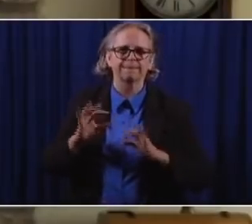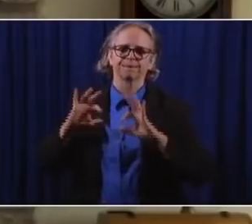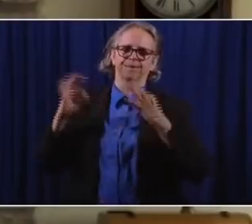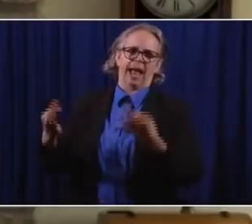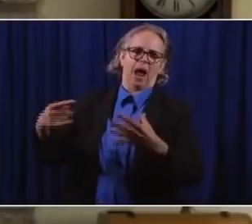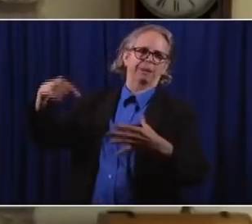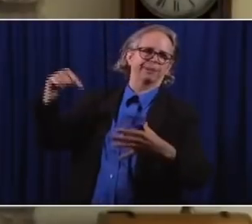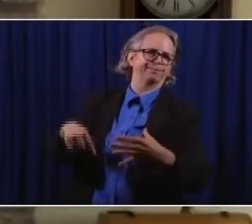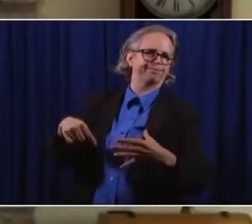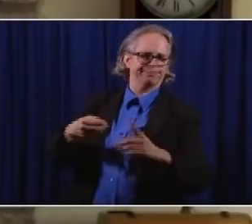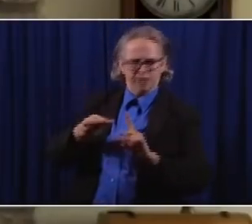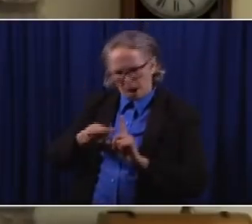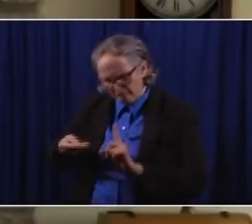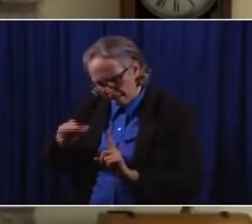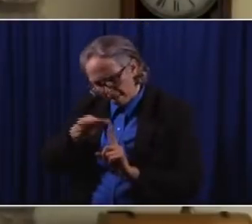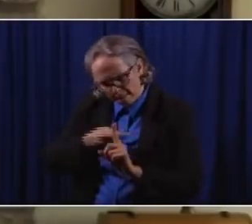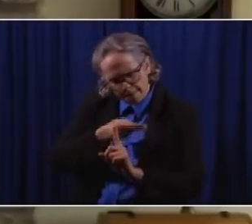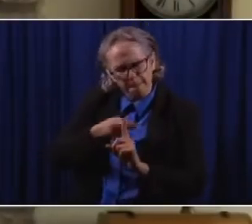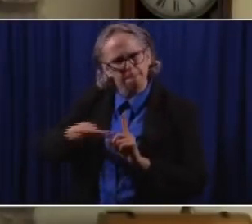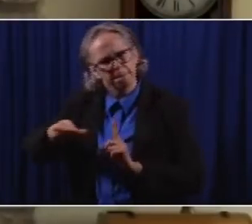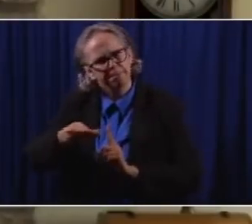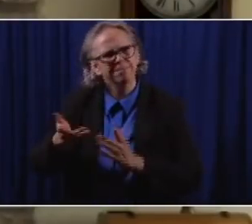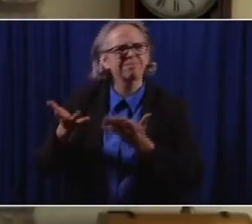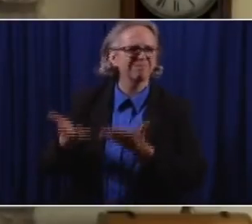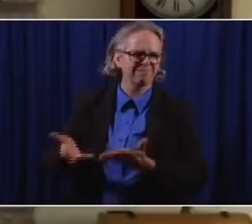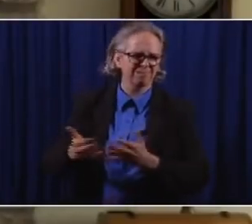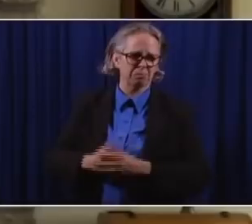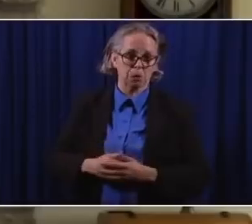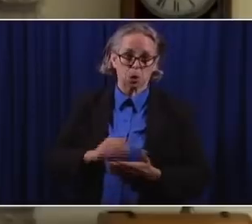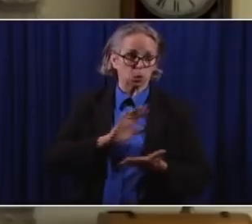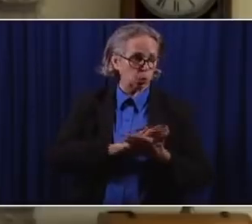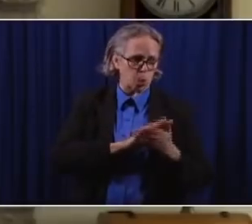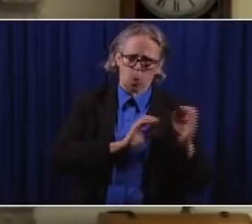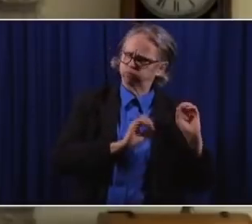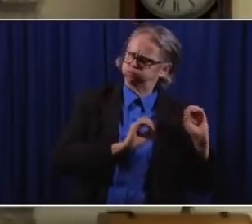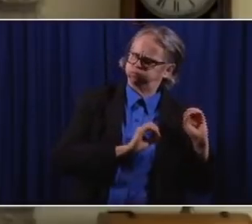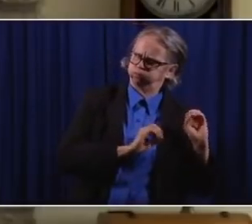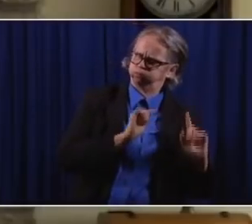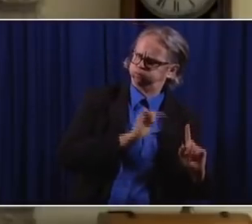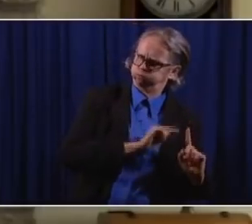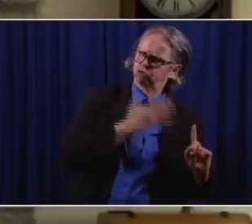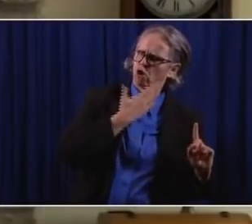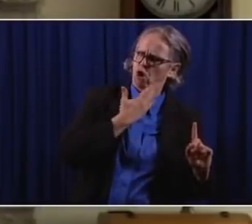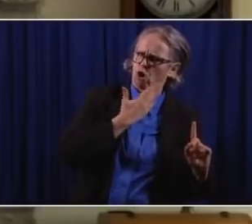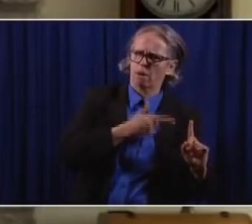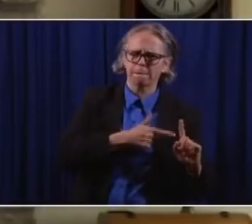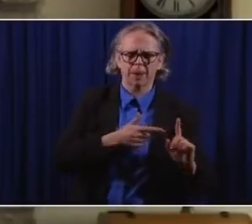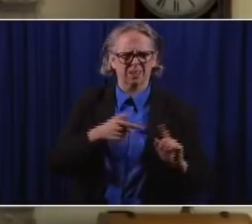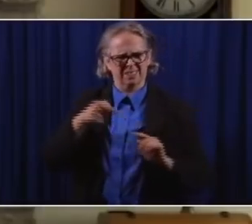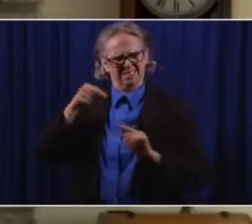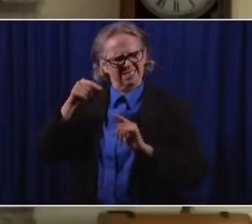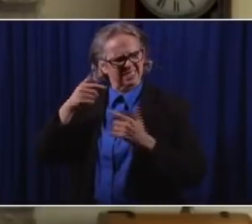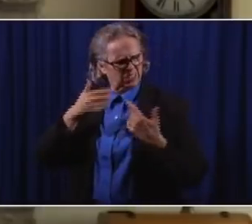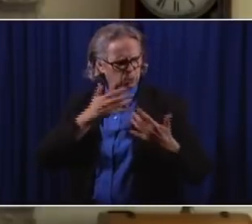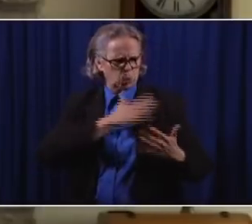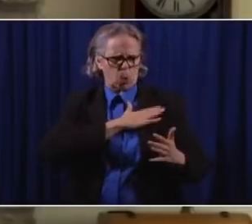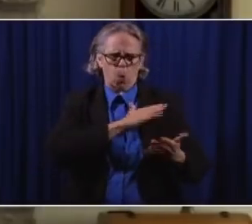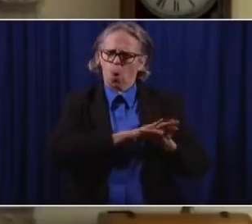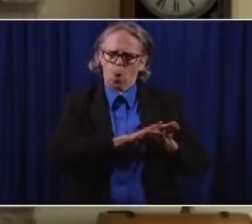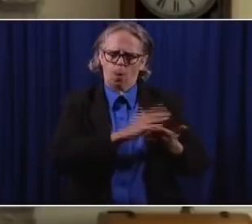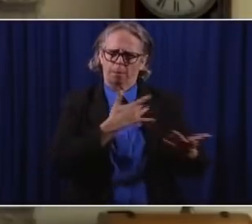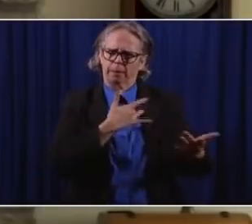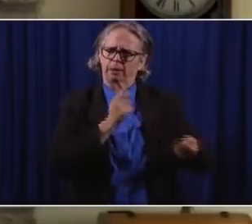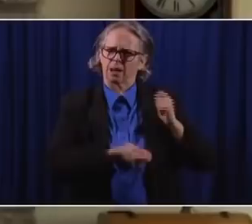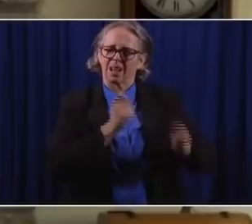other. Schools are doing well. Most schools have modified their homecoming plans to only have a court and are not having